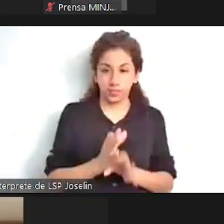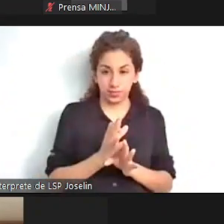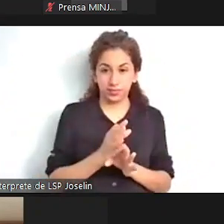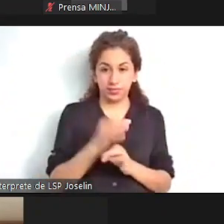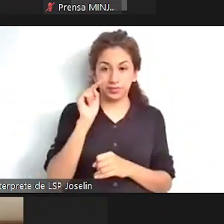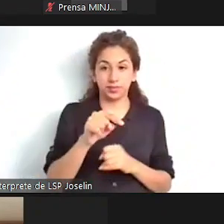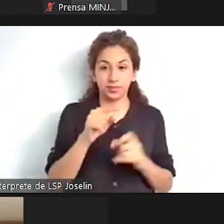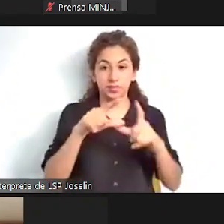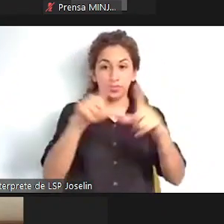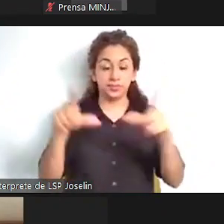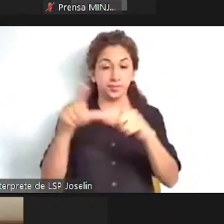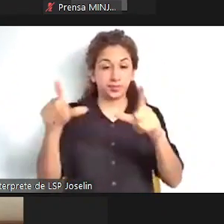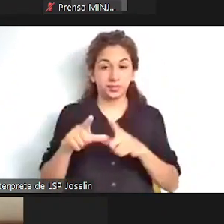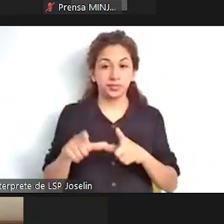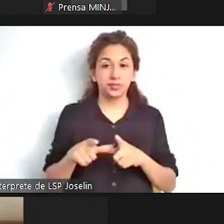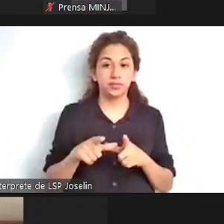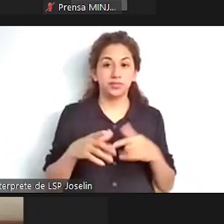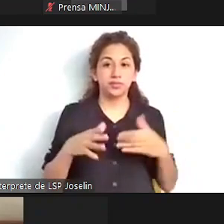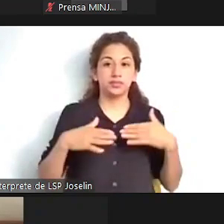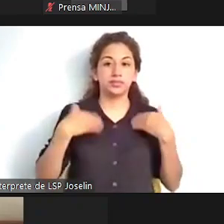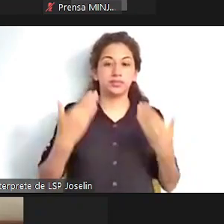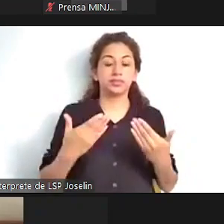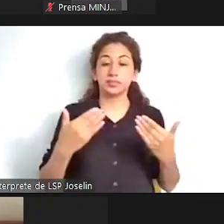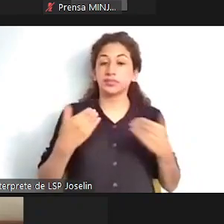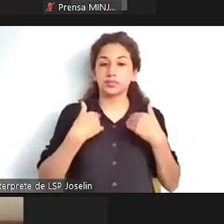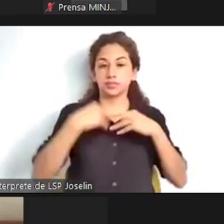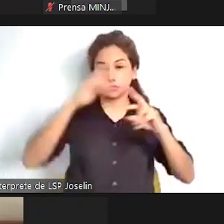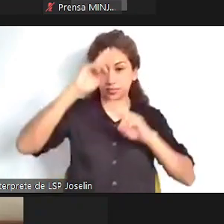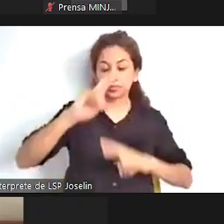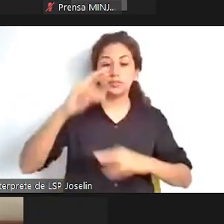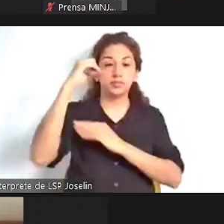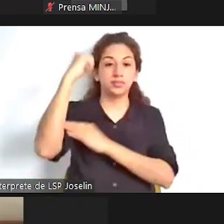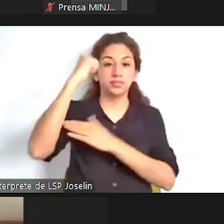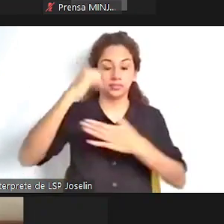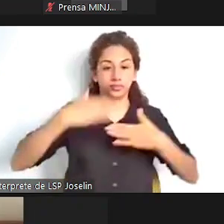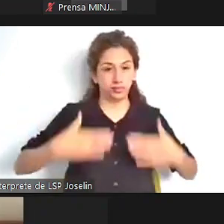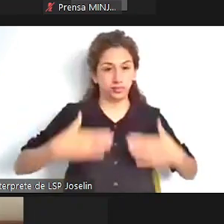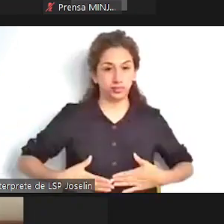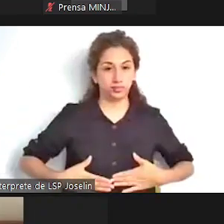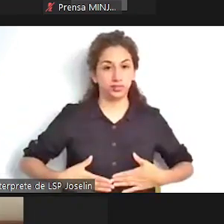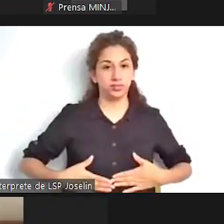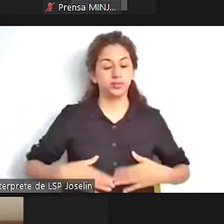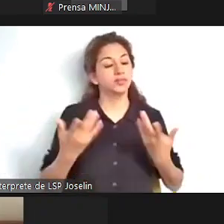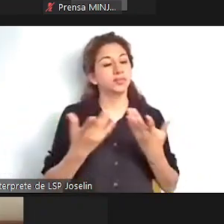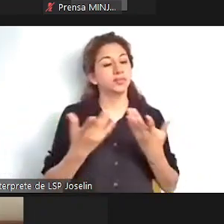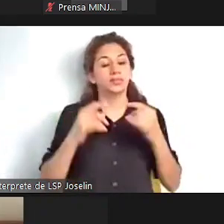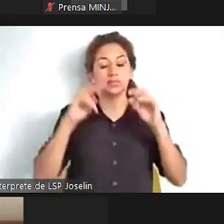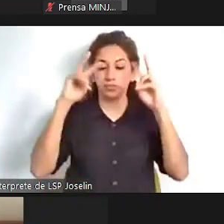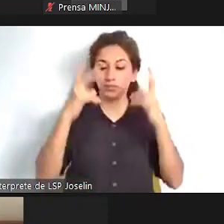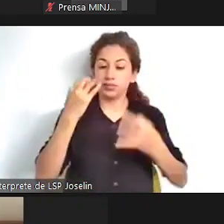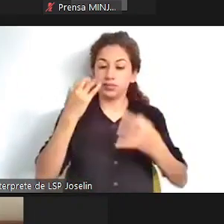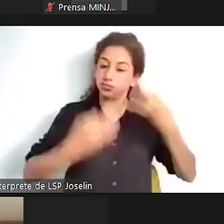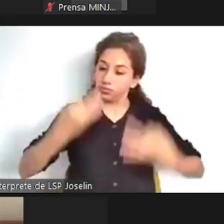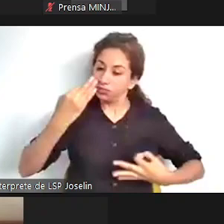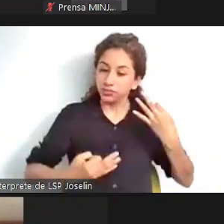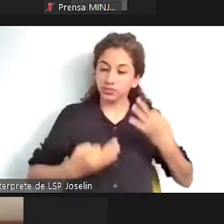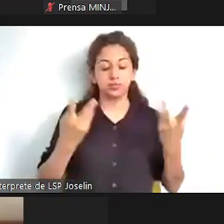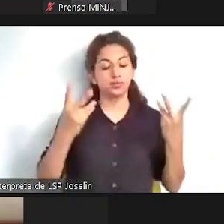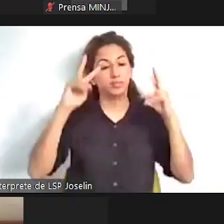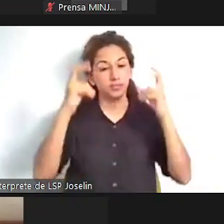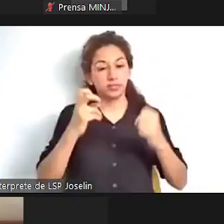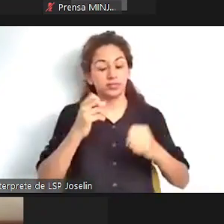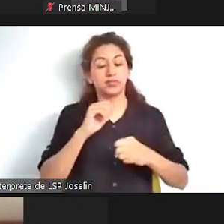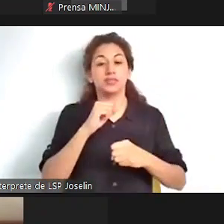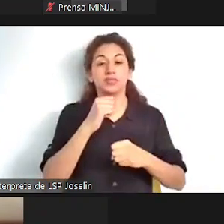mechanism for these institutions to be able to guarantee the respect of human rights in the administrative and judicially